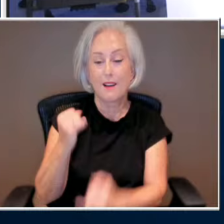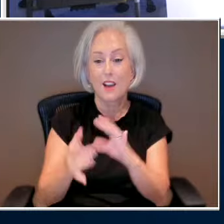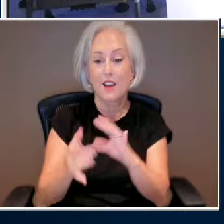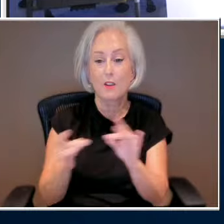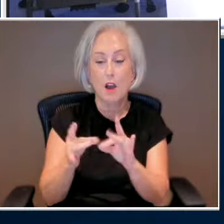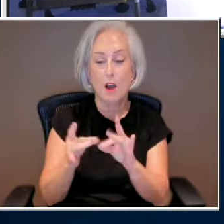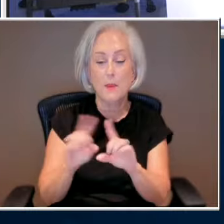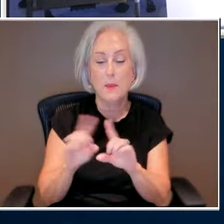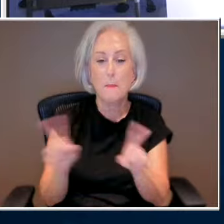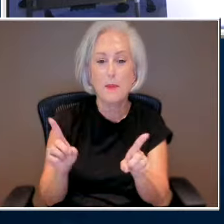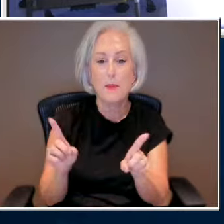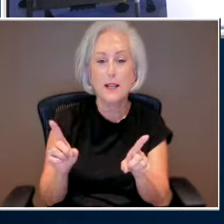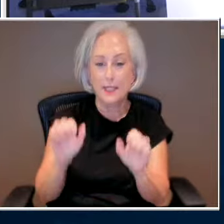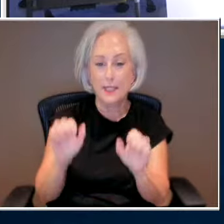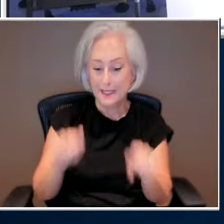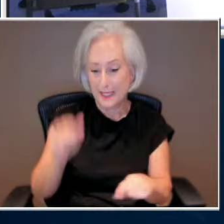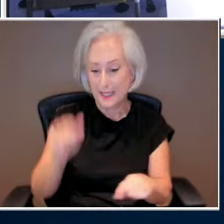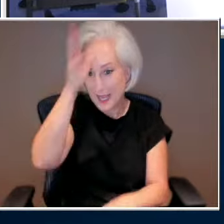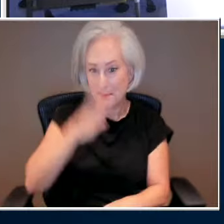for mammograms?